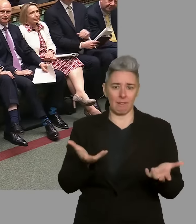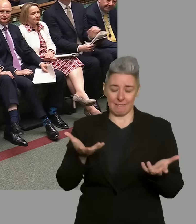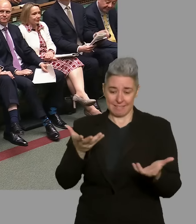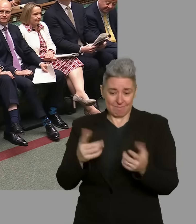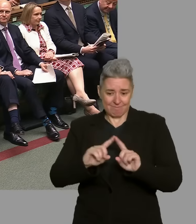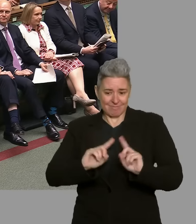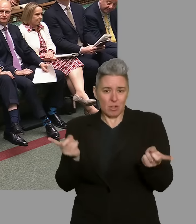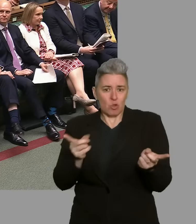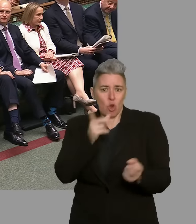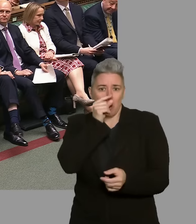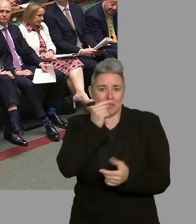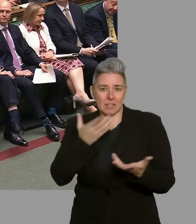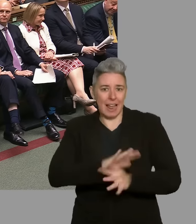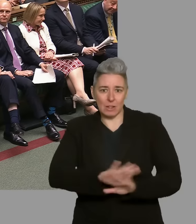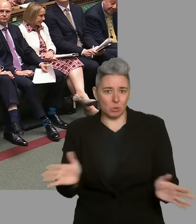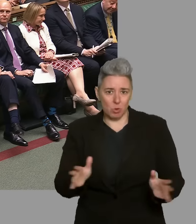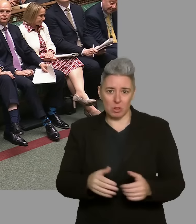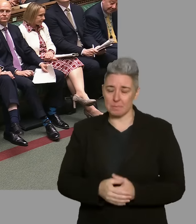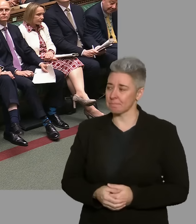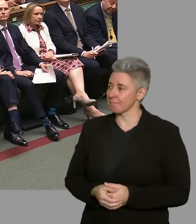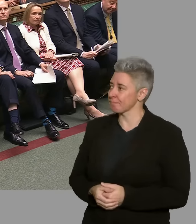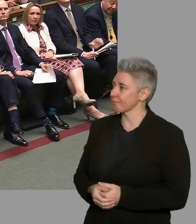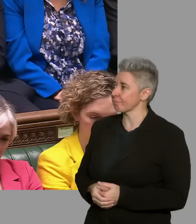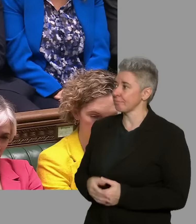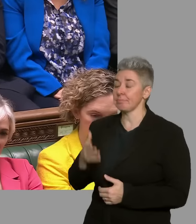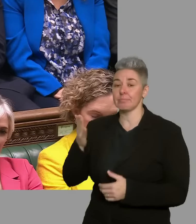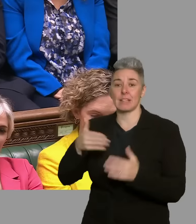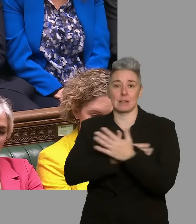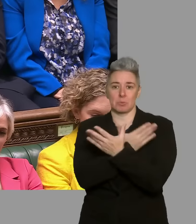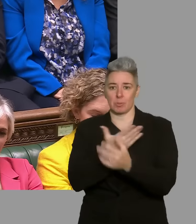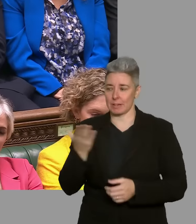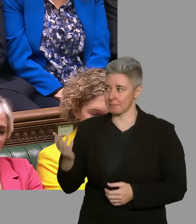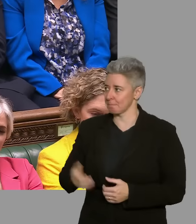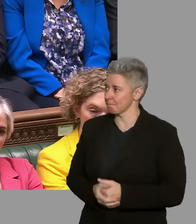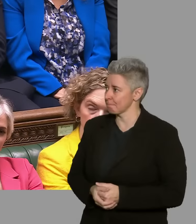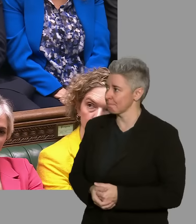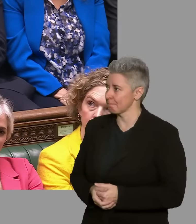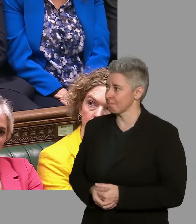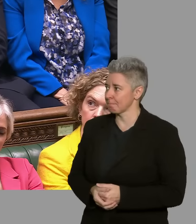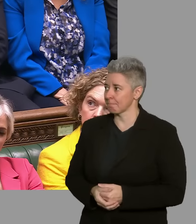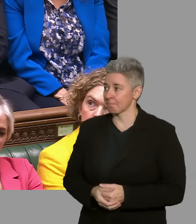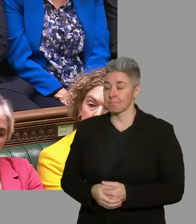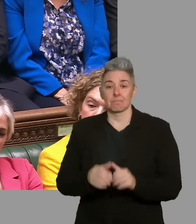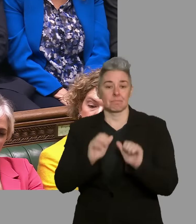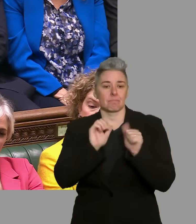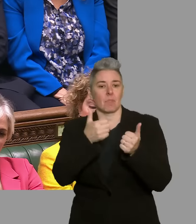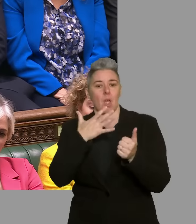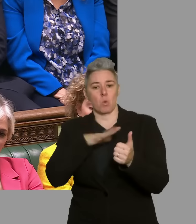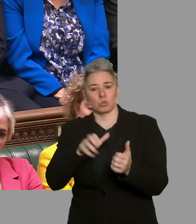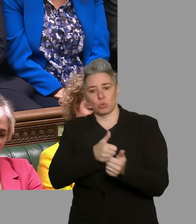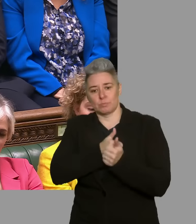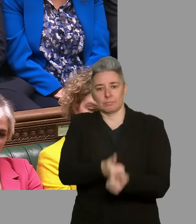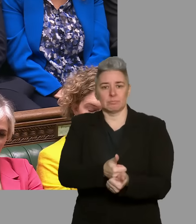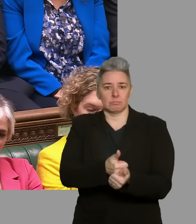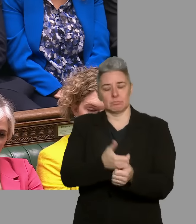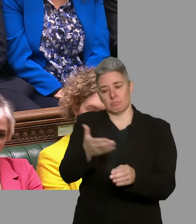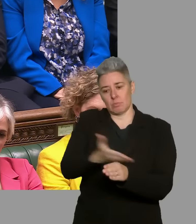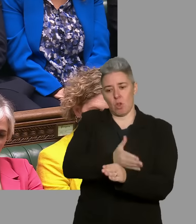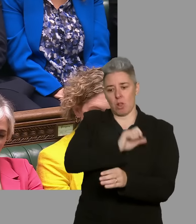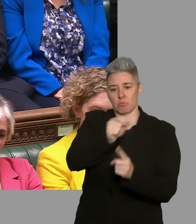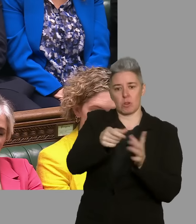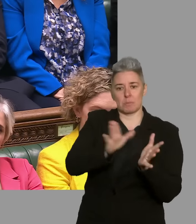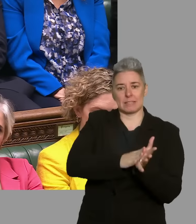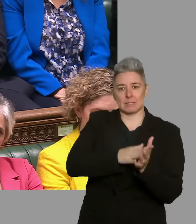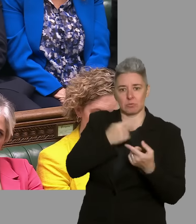Thank you, Mr. Speaker. Can I associate myself with the earlier remarks of the Prime Minister and say what a great honour it was to join the royal family at the Cenotaph on